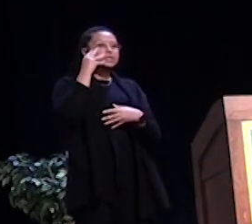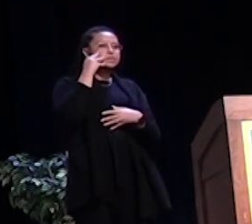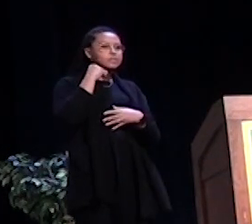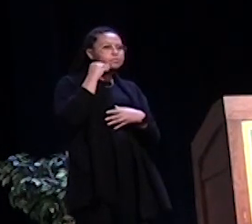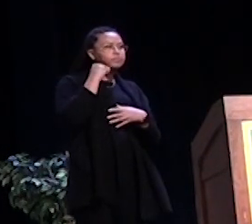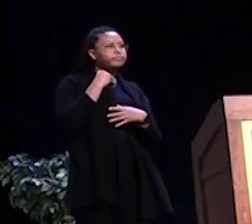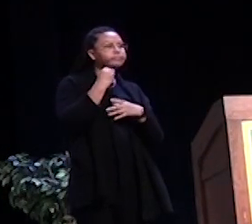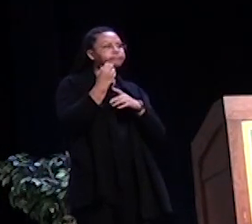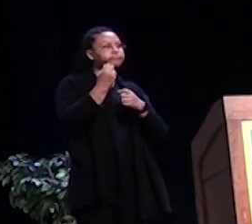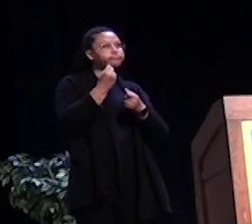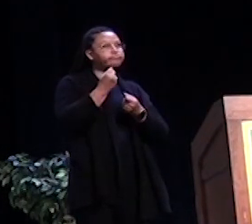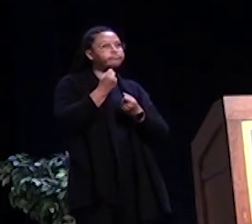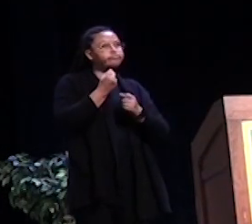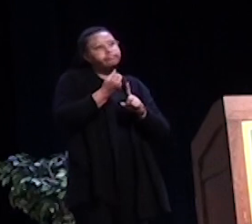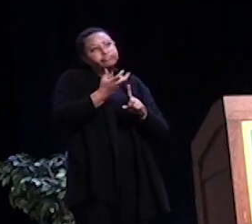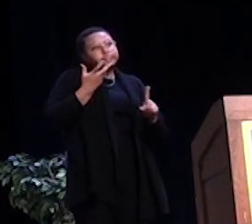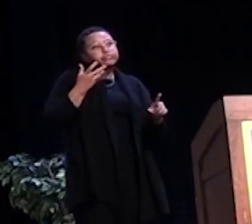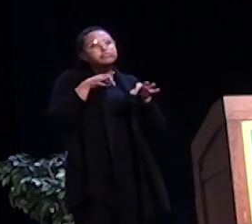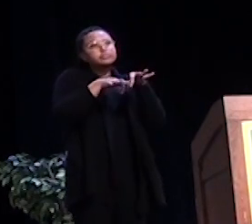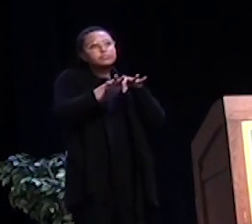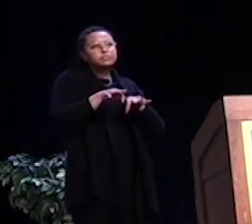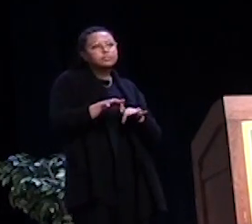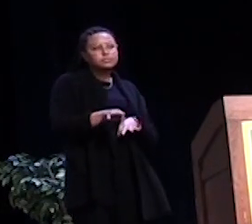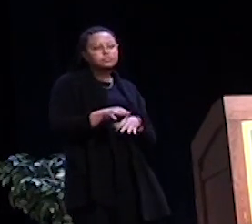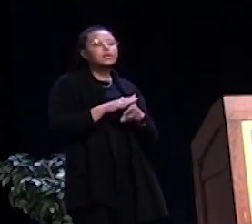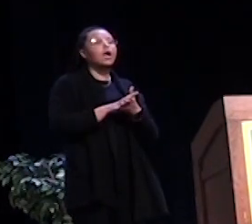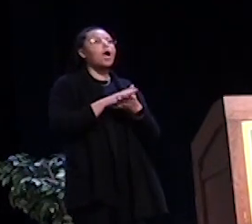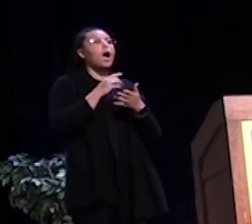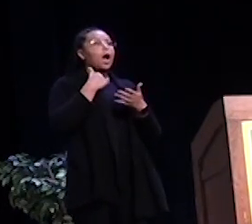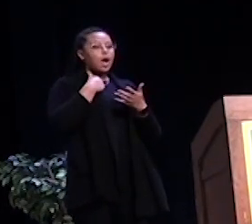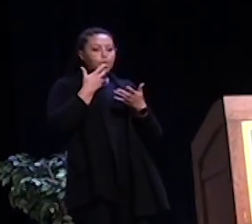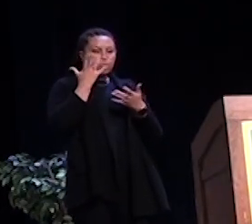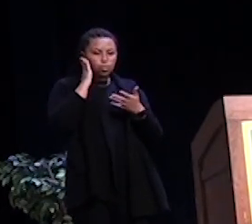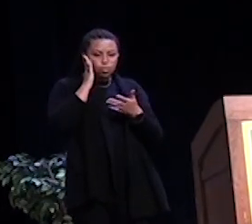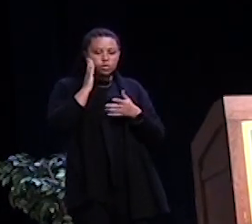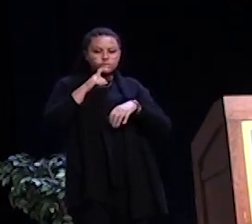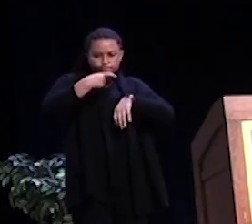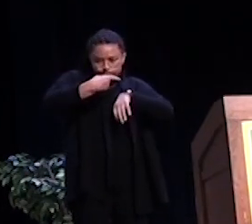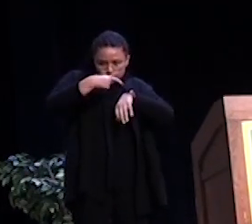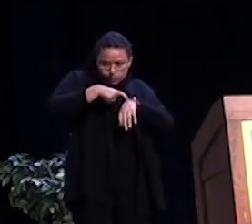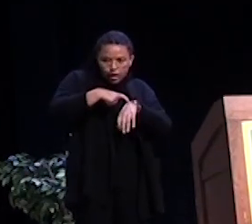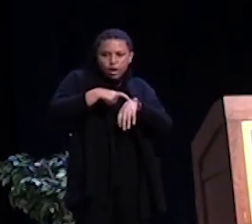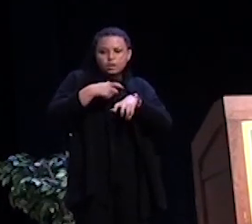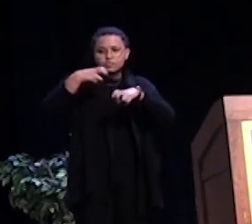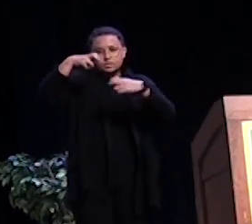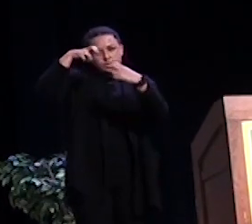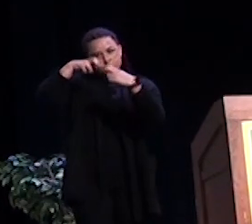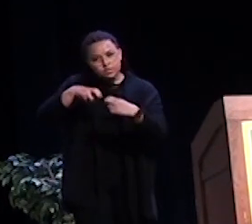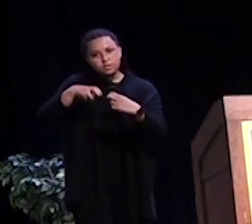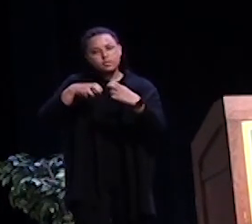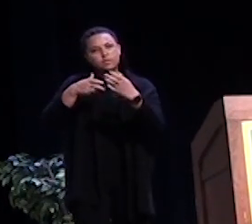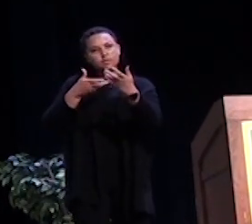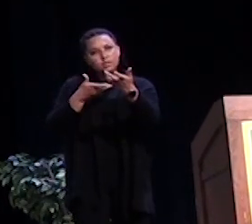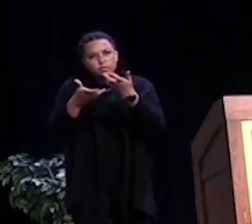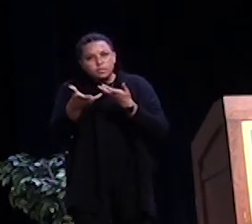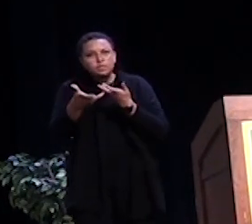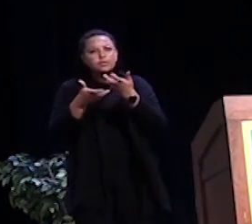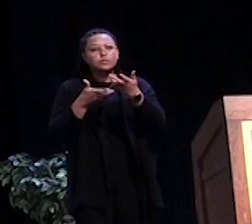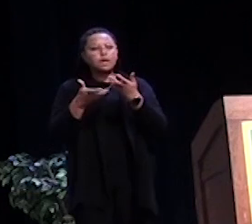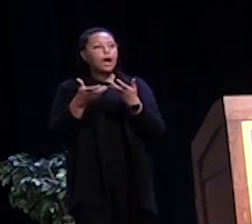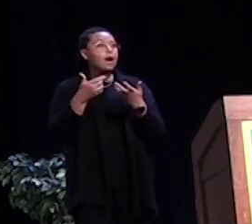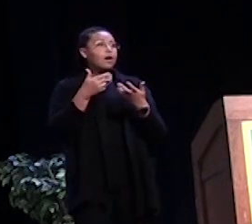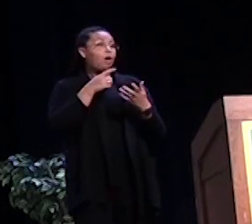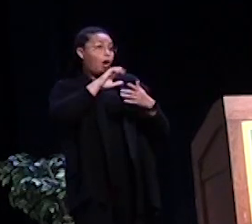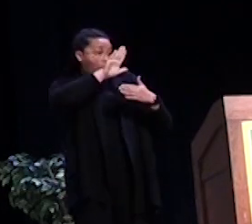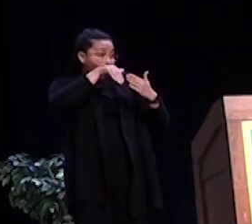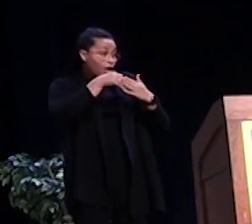work with. And I will be willing to invest the time that they need to share their story and maybe connect, because I don't